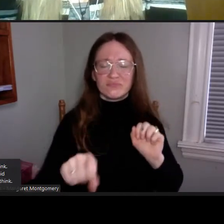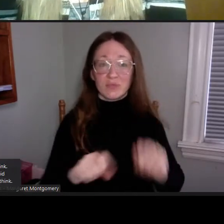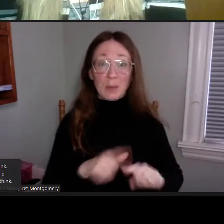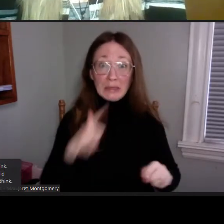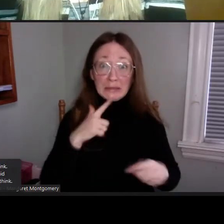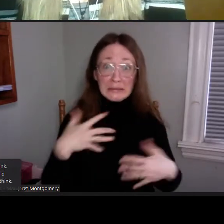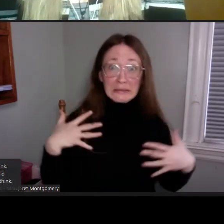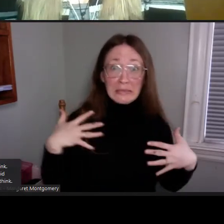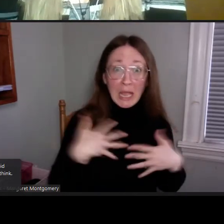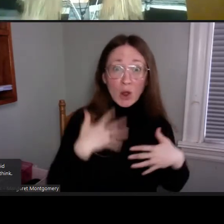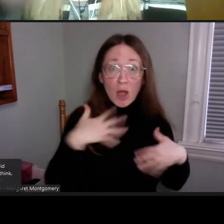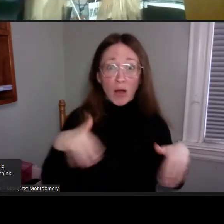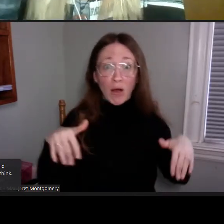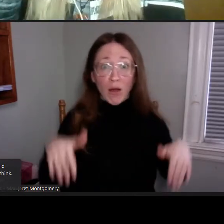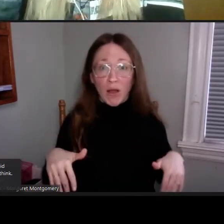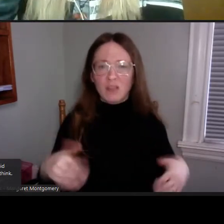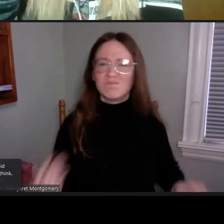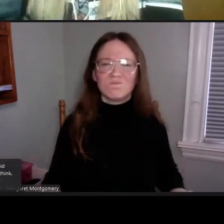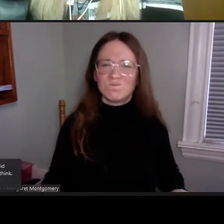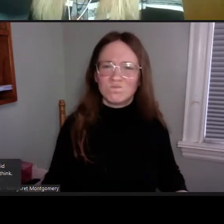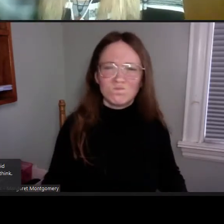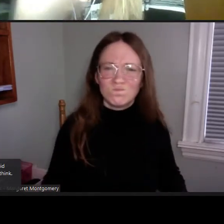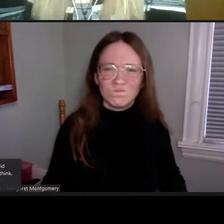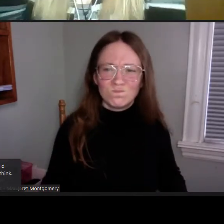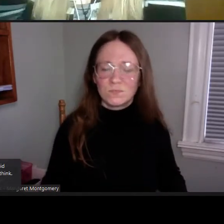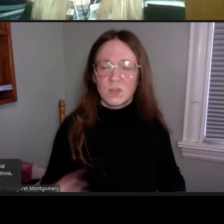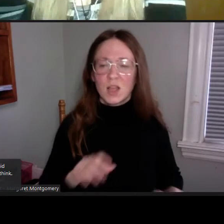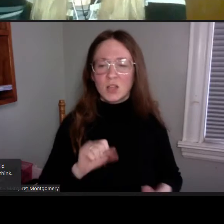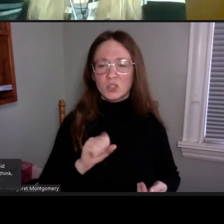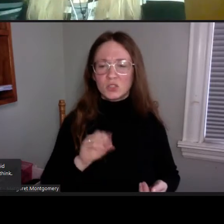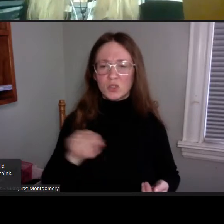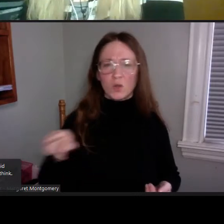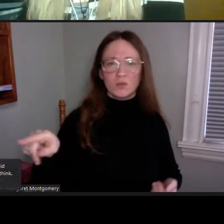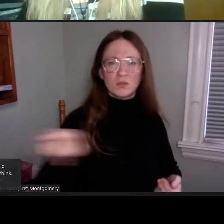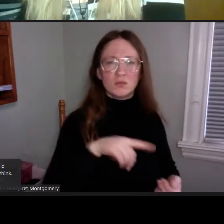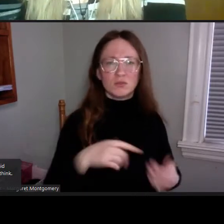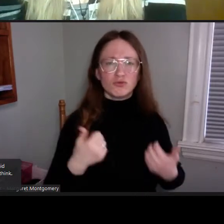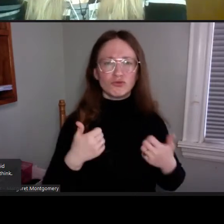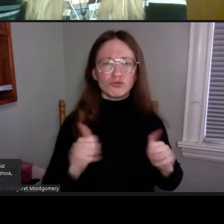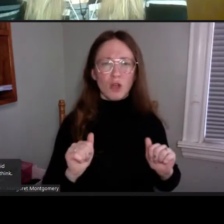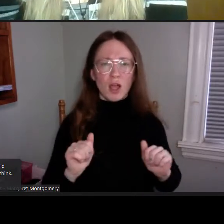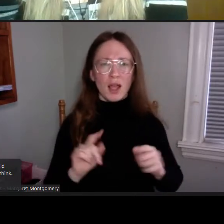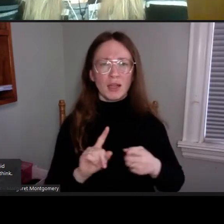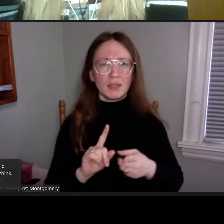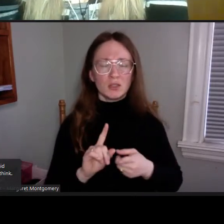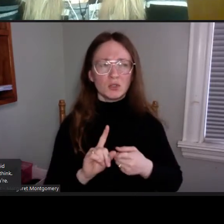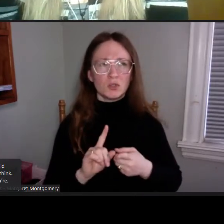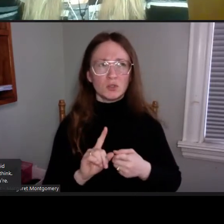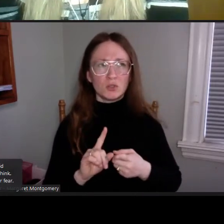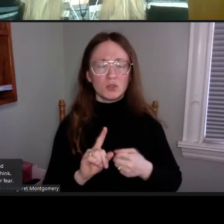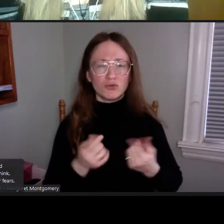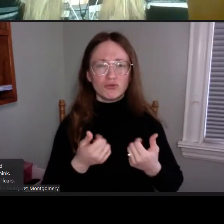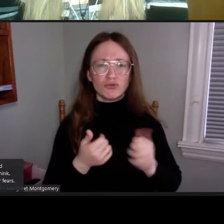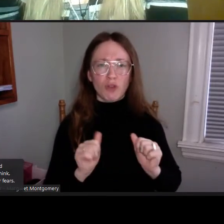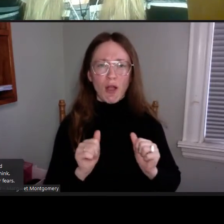think. And try not to put onto that person your fears or